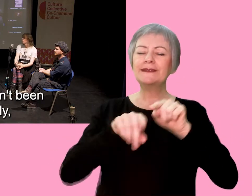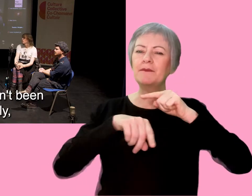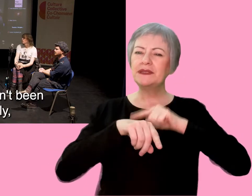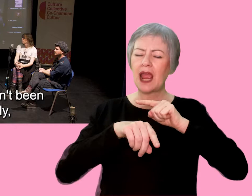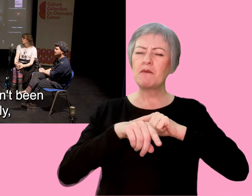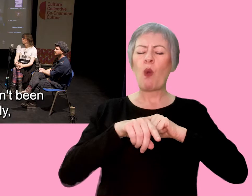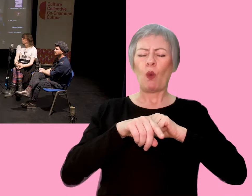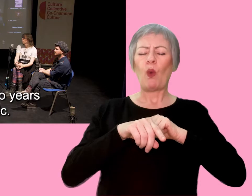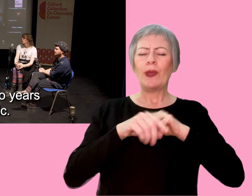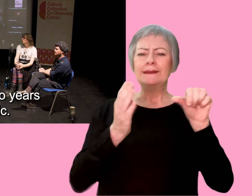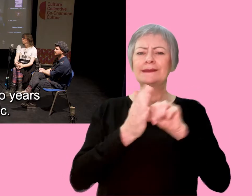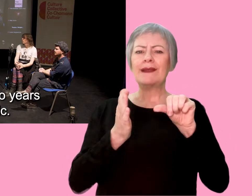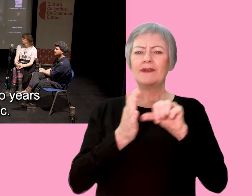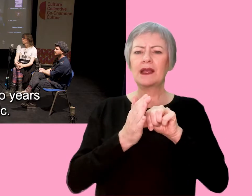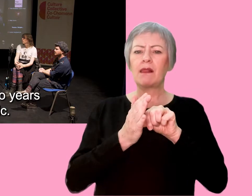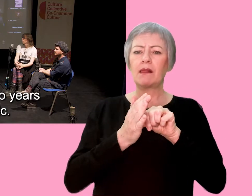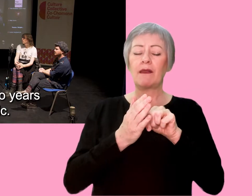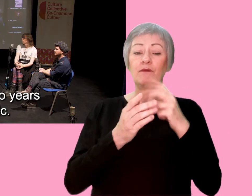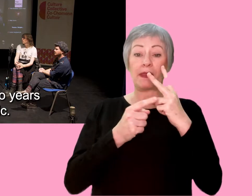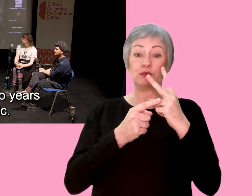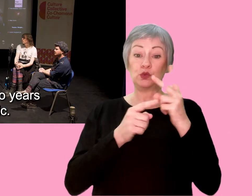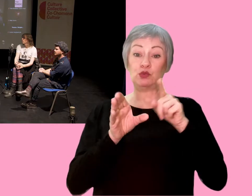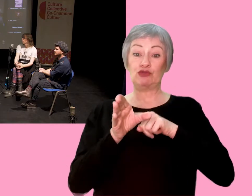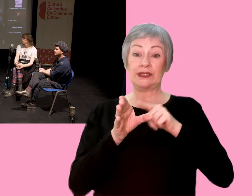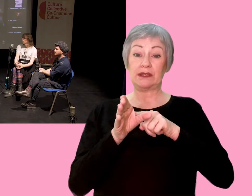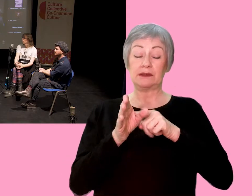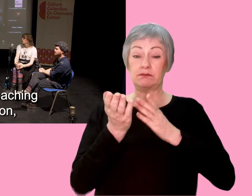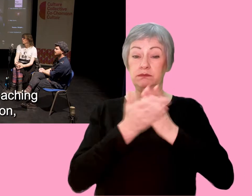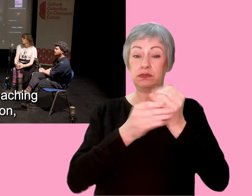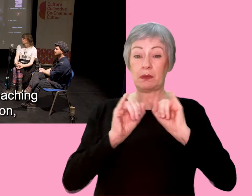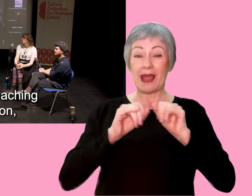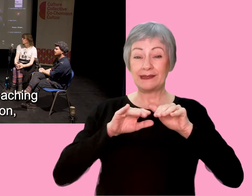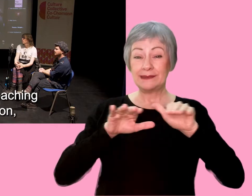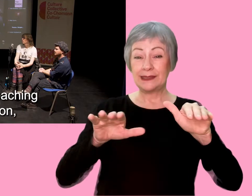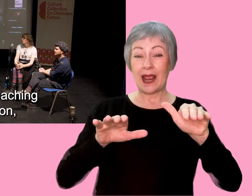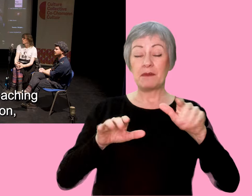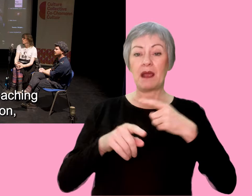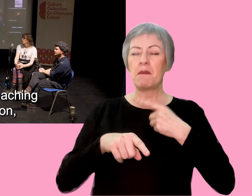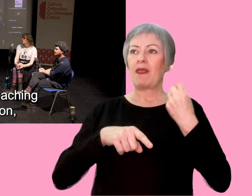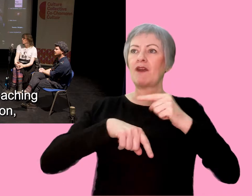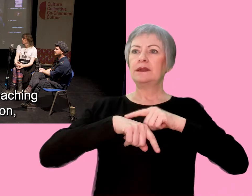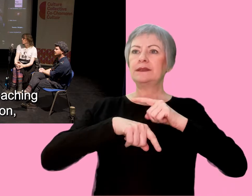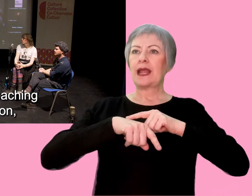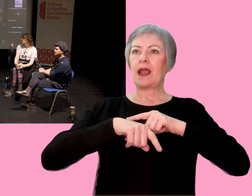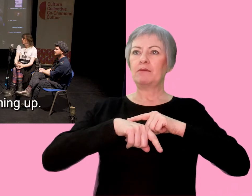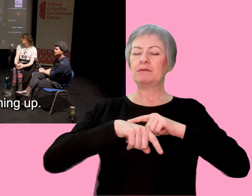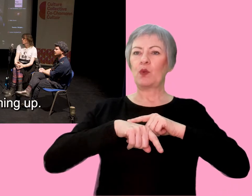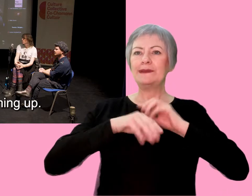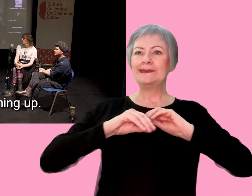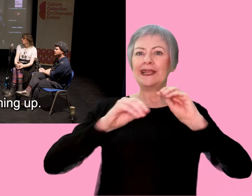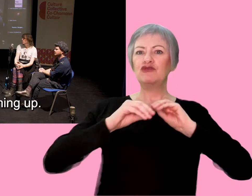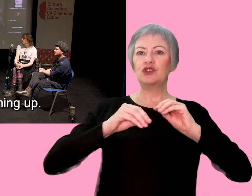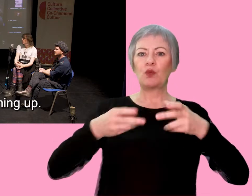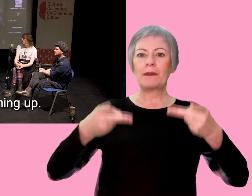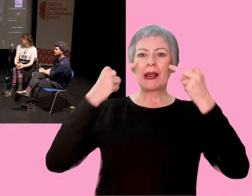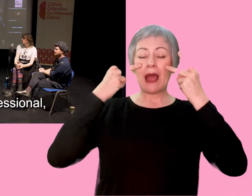I haven't been teaching properly, I guess, for almost 2 years with the pandemic. And then first time teaching, my glasses on, everything was